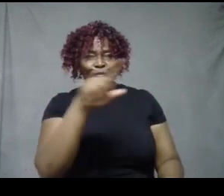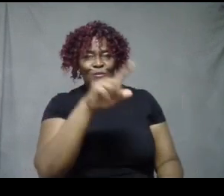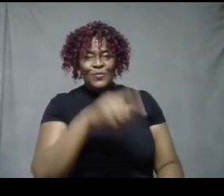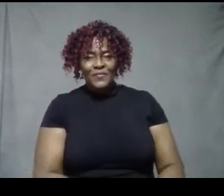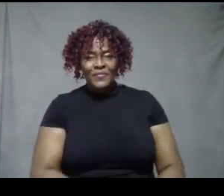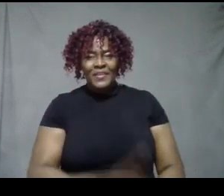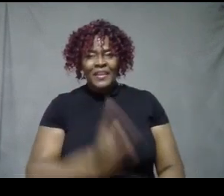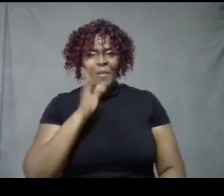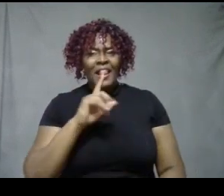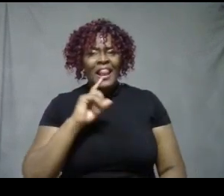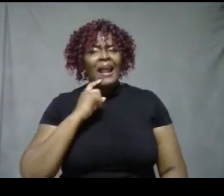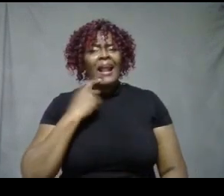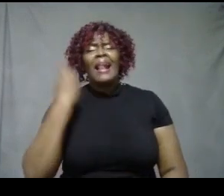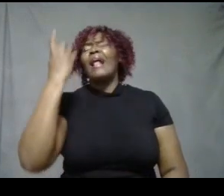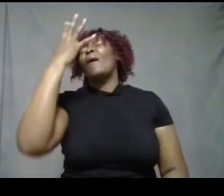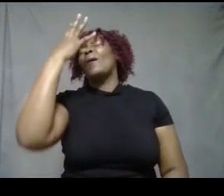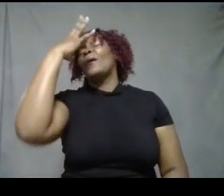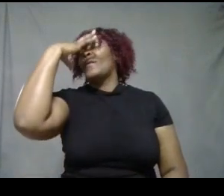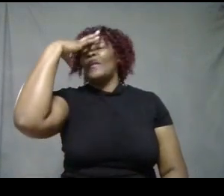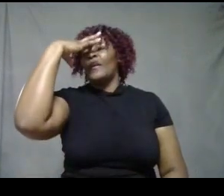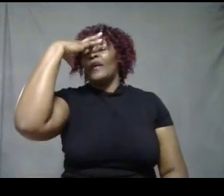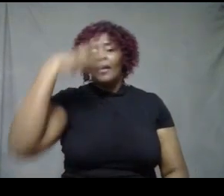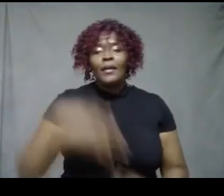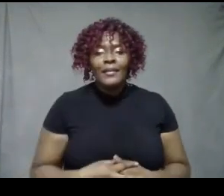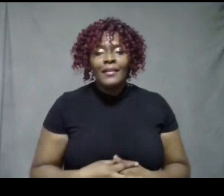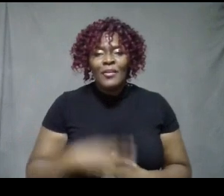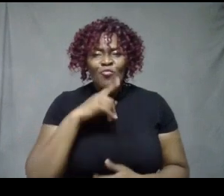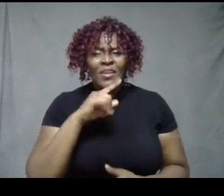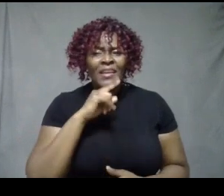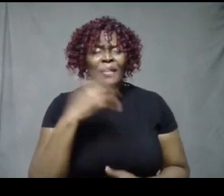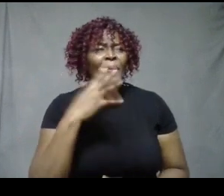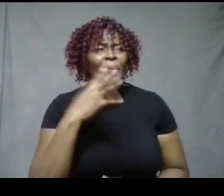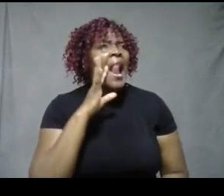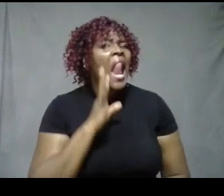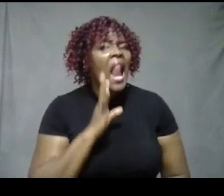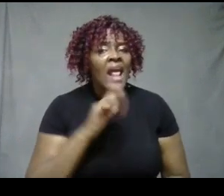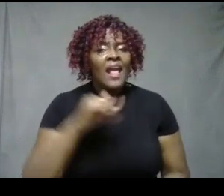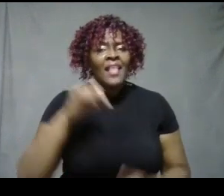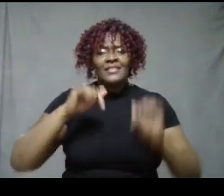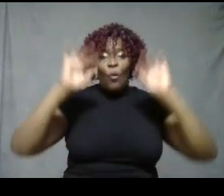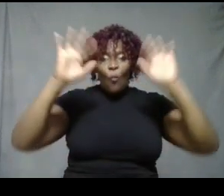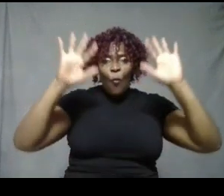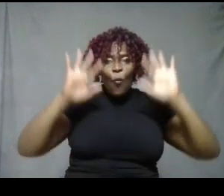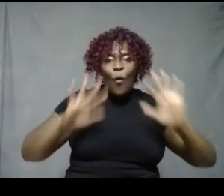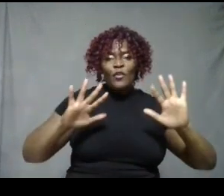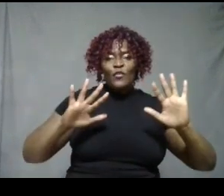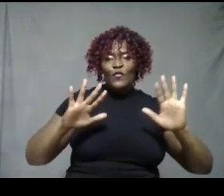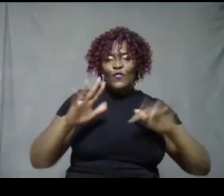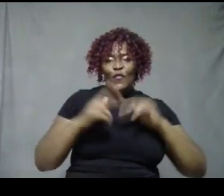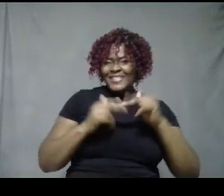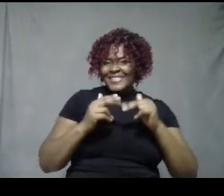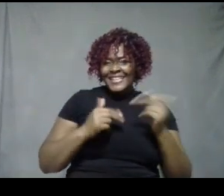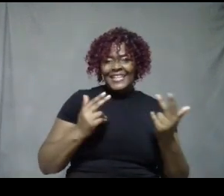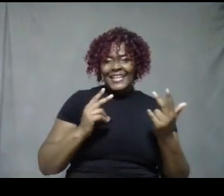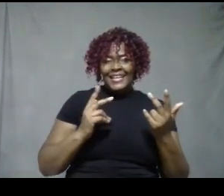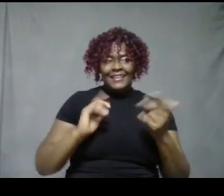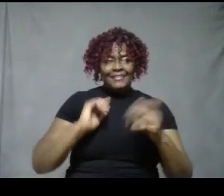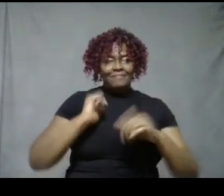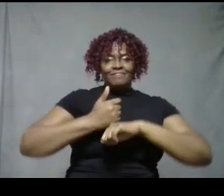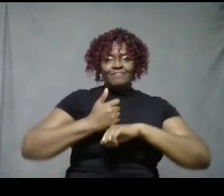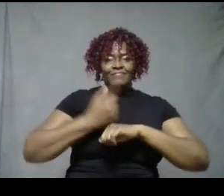Seriously envious. This is a wonderful facility that has been delivered for your citizens.